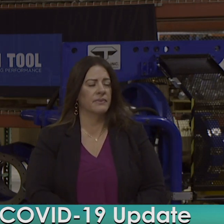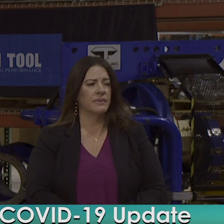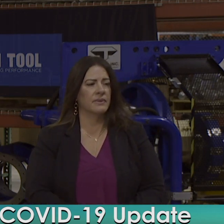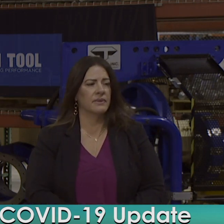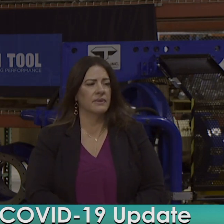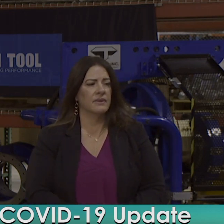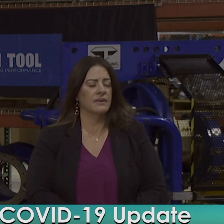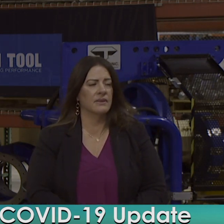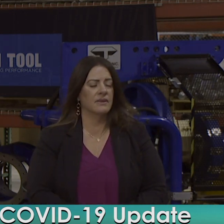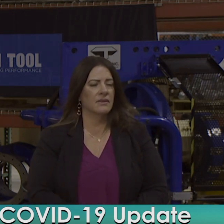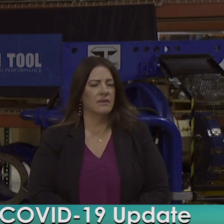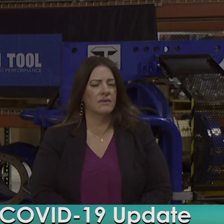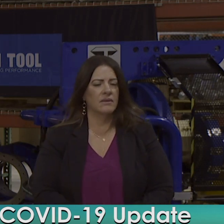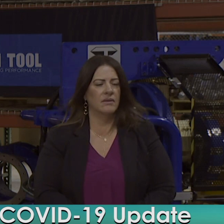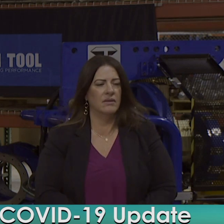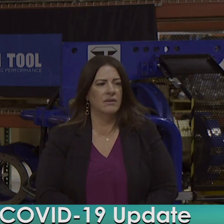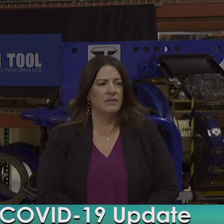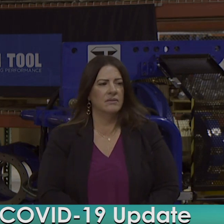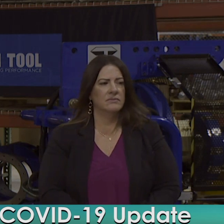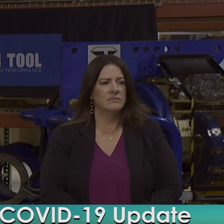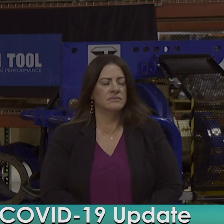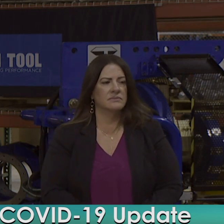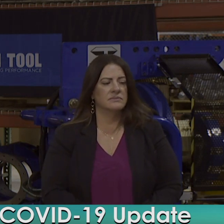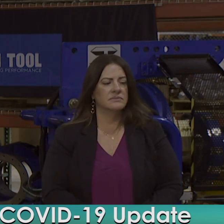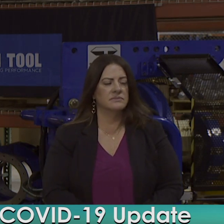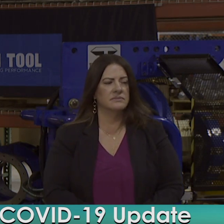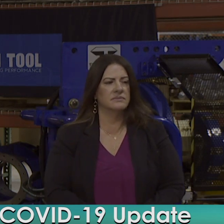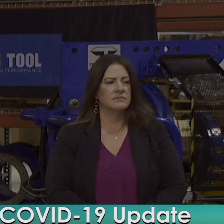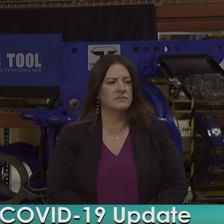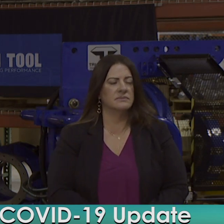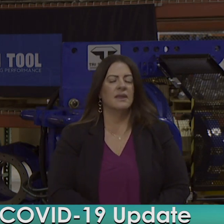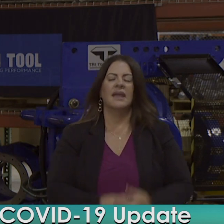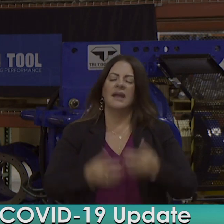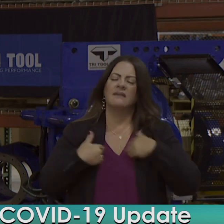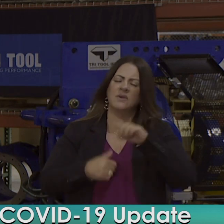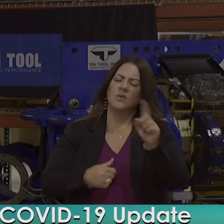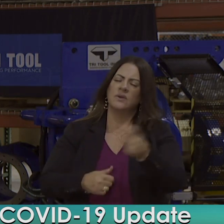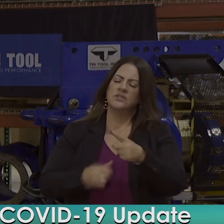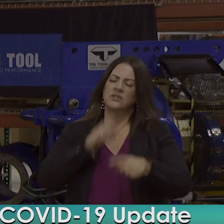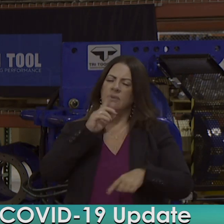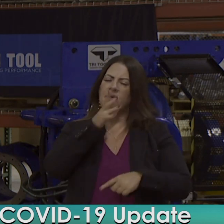Yes, Melanie Curry of Streets Blog California has a question about